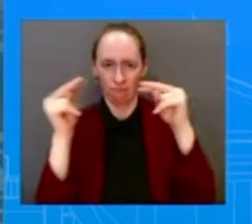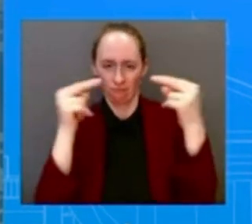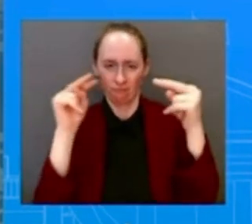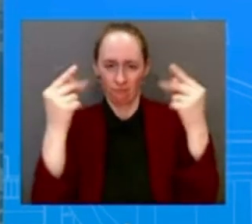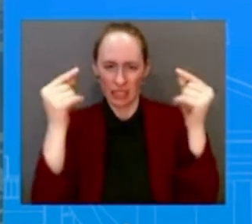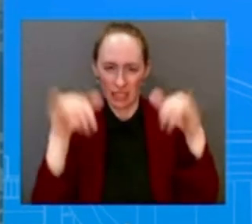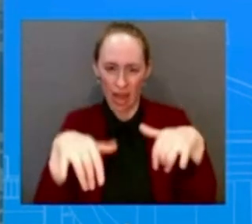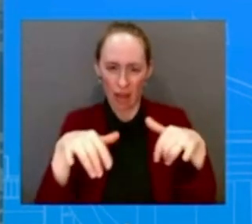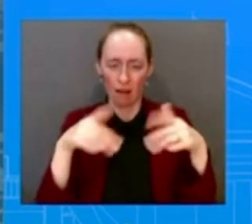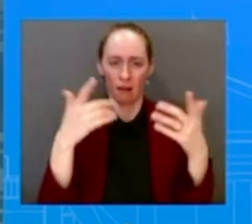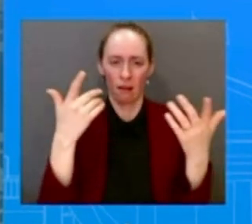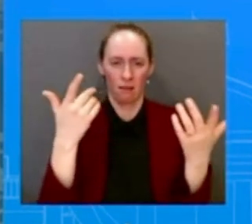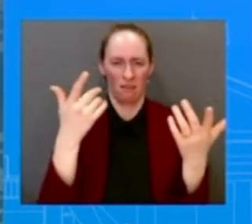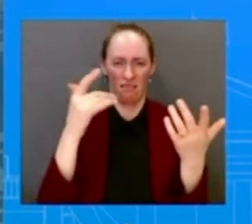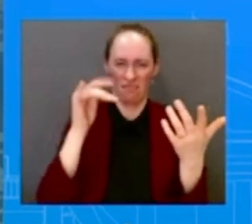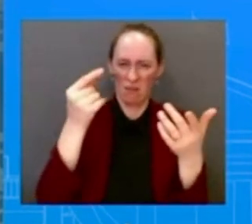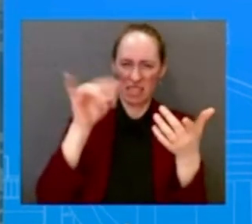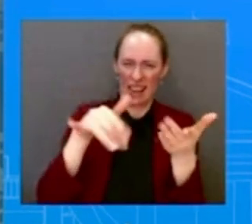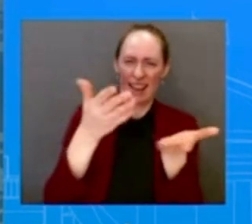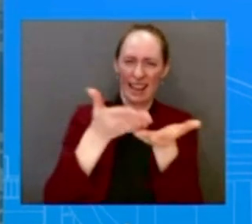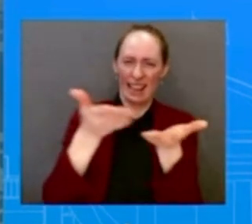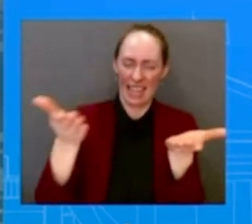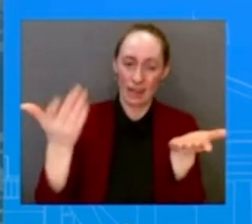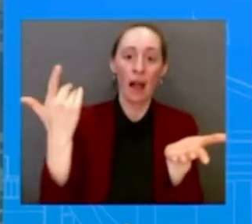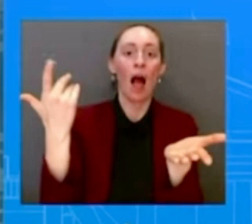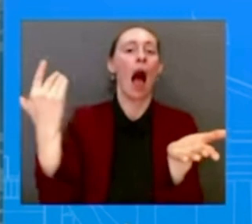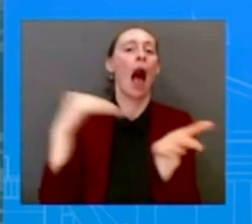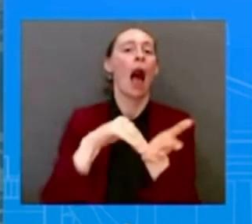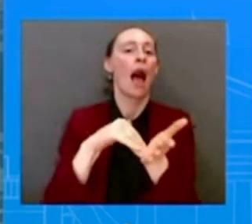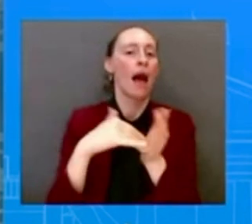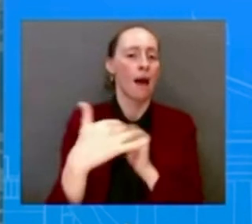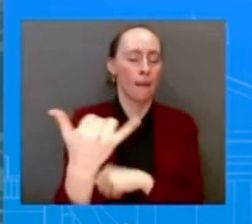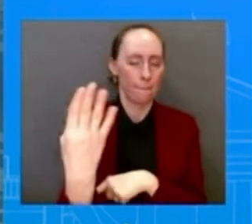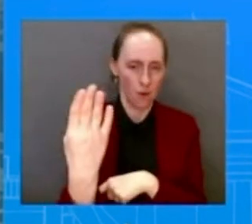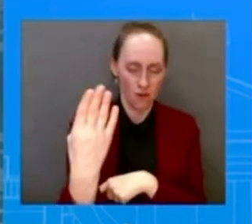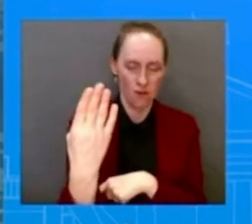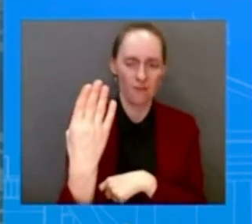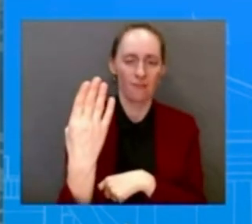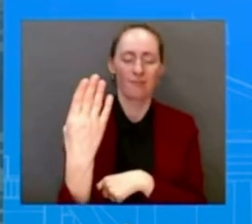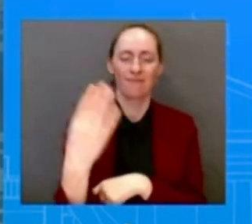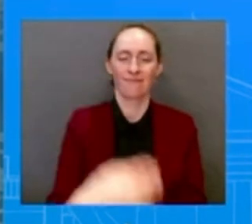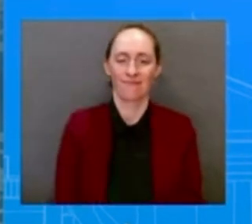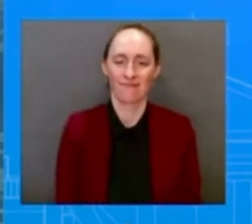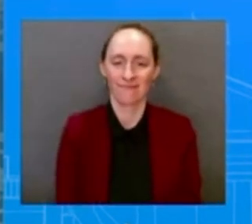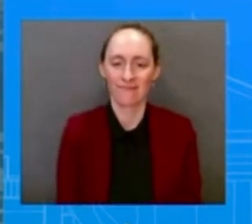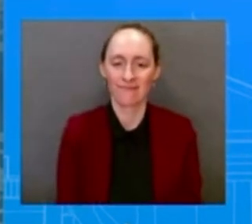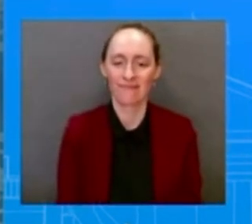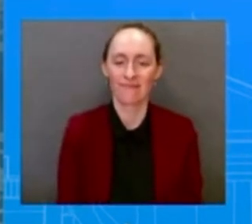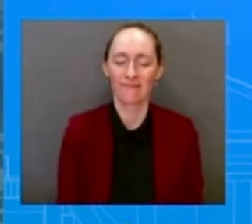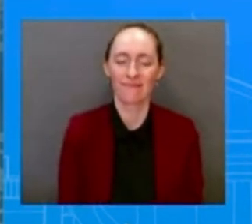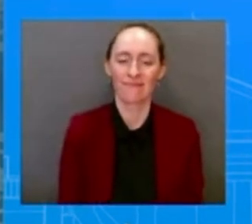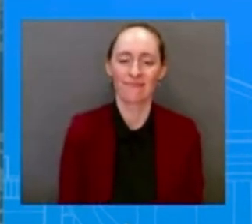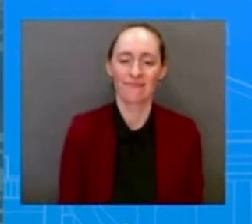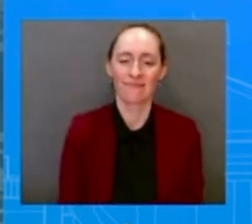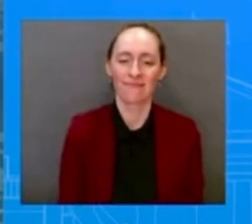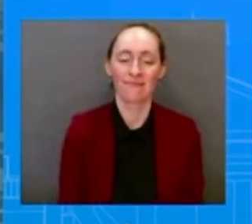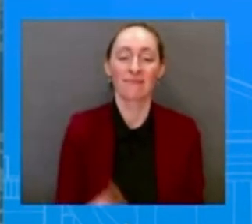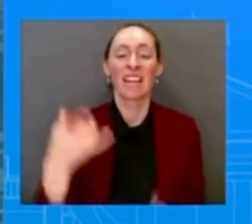Another such flight today, and of course that flight ended up, you know, in a shootdown. Sorry, just one more